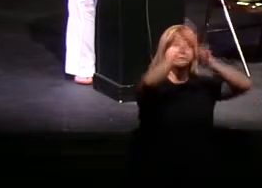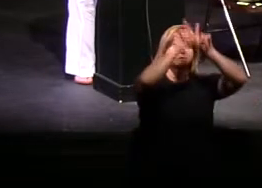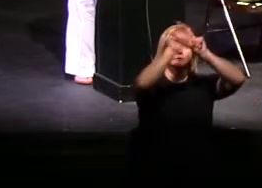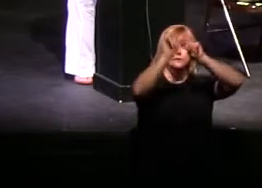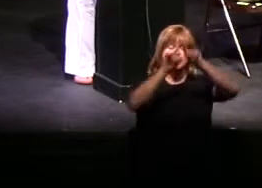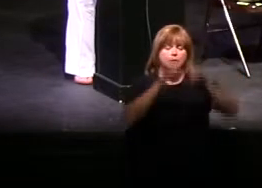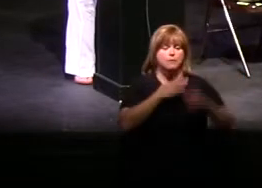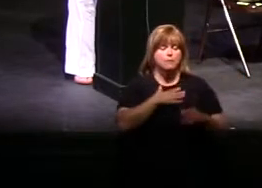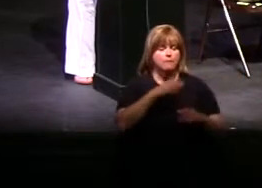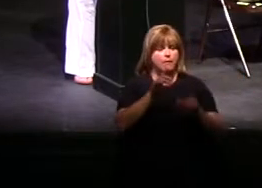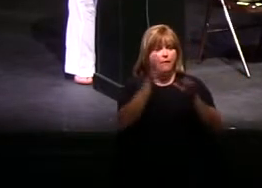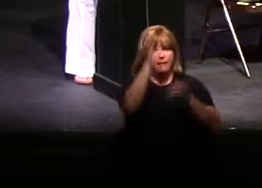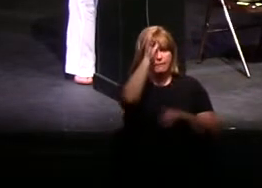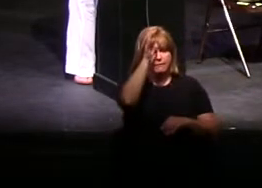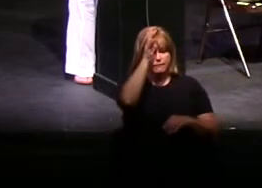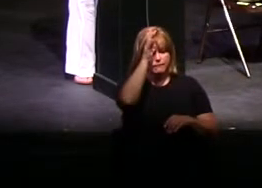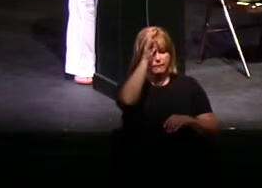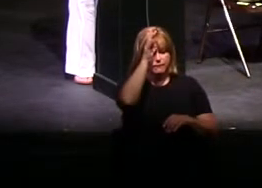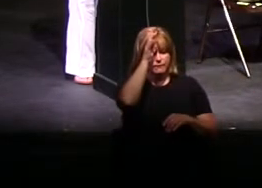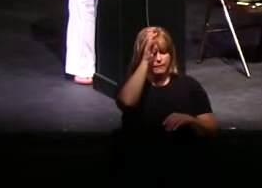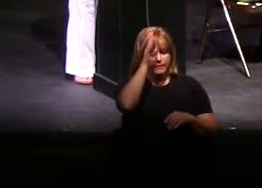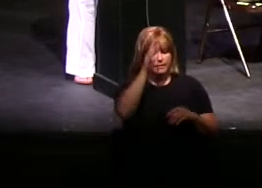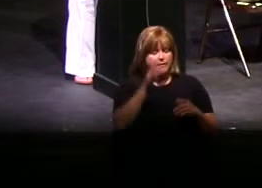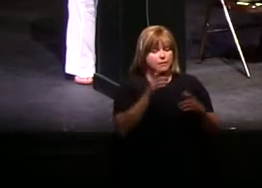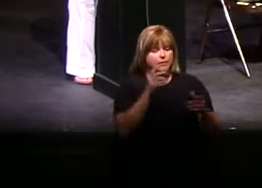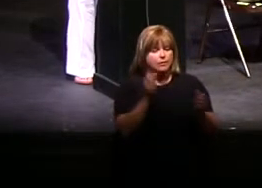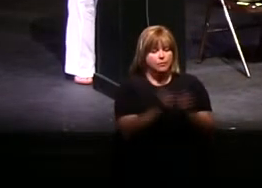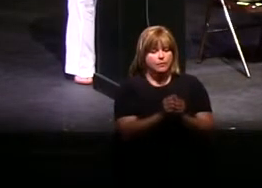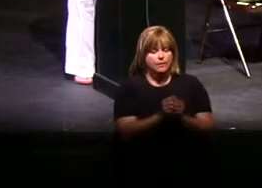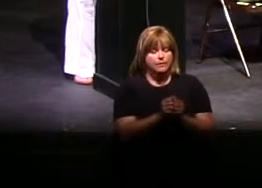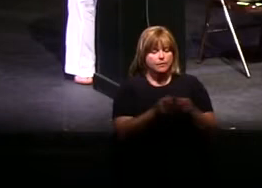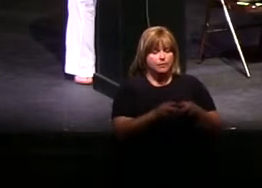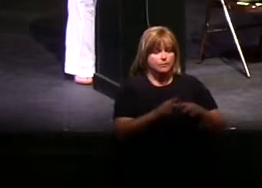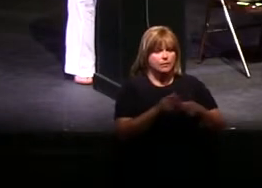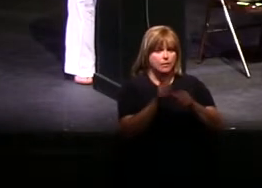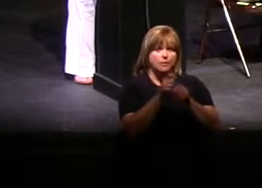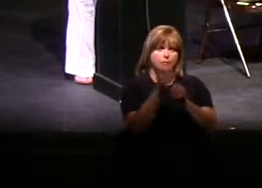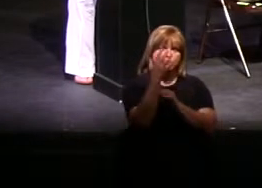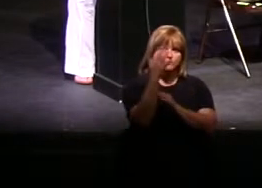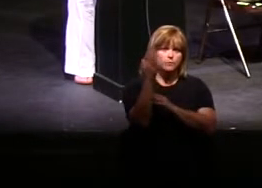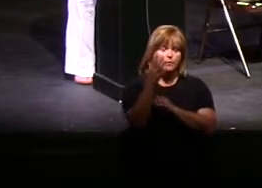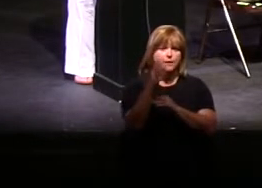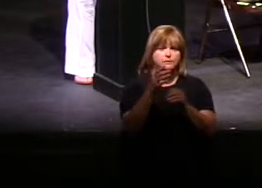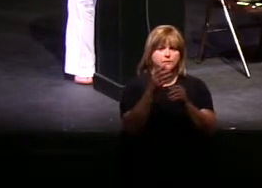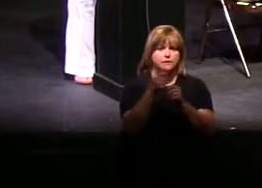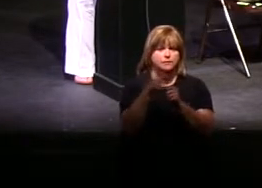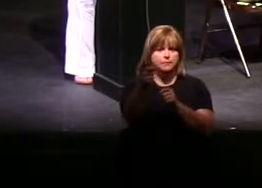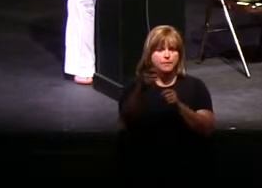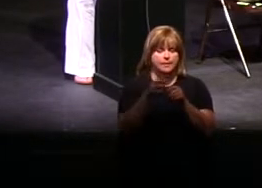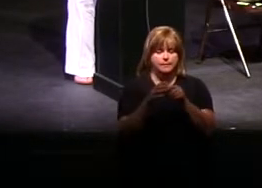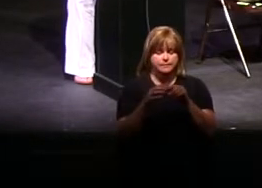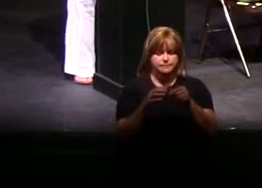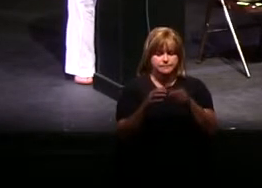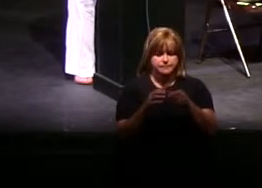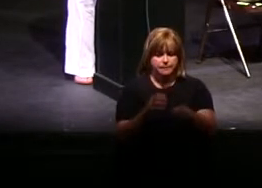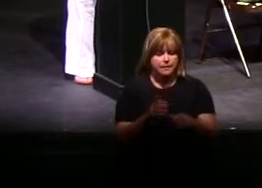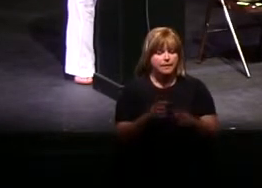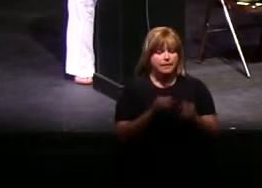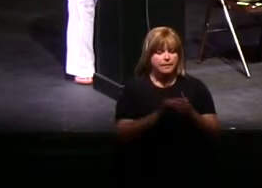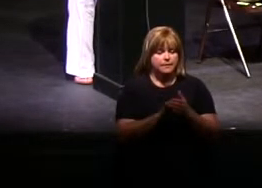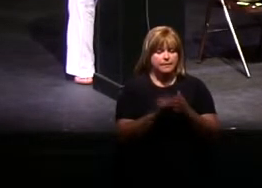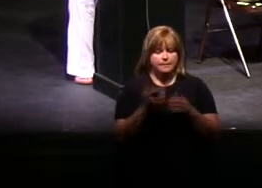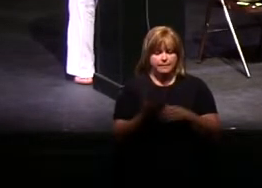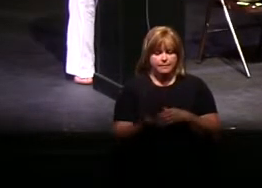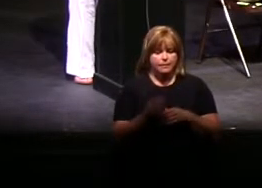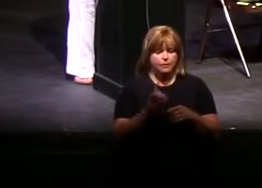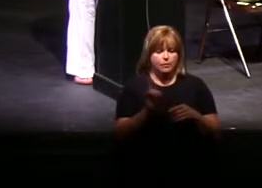lifted me into the branches of the elderberry. There, we buried my grandmother. There, where my